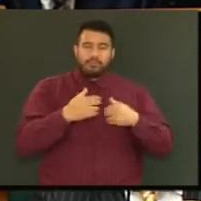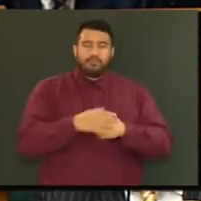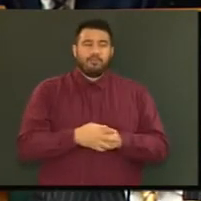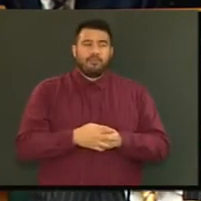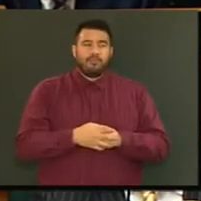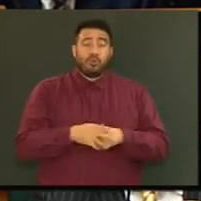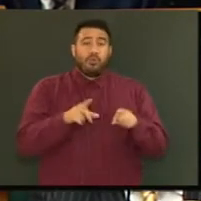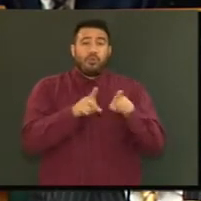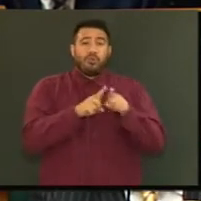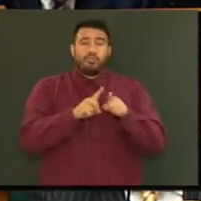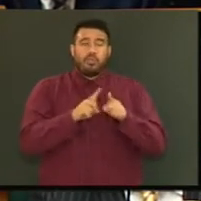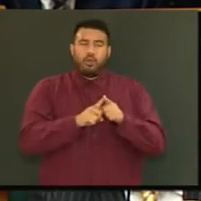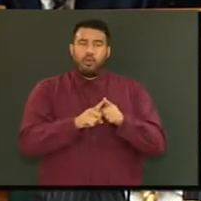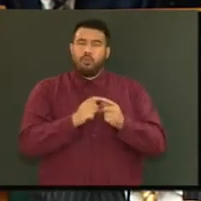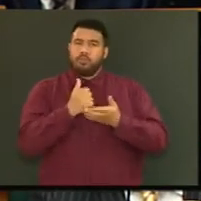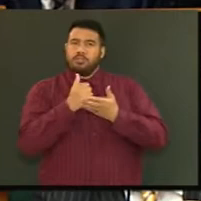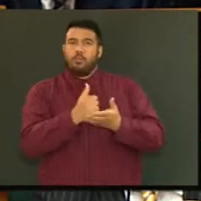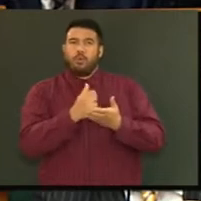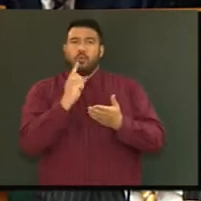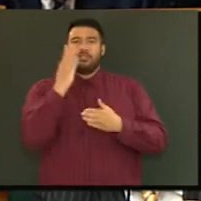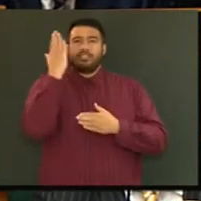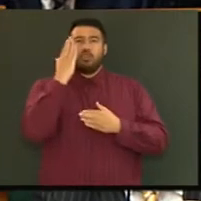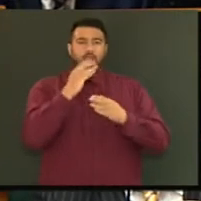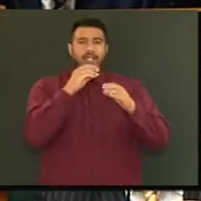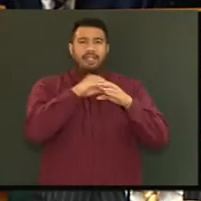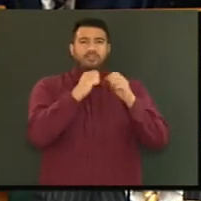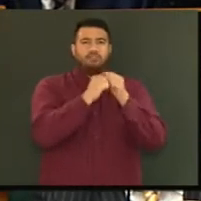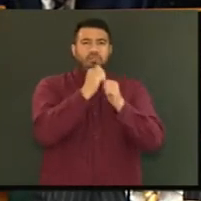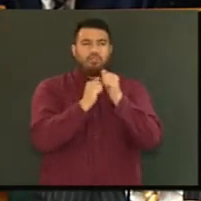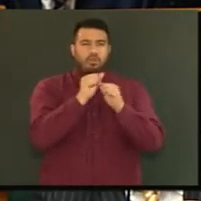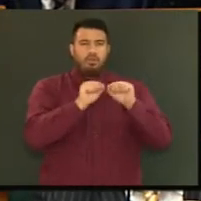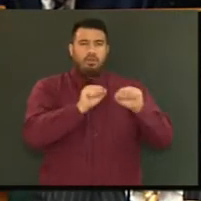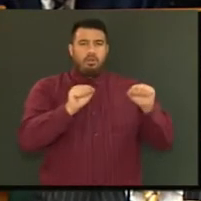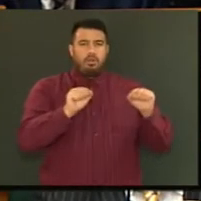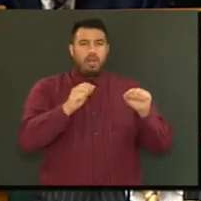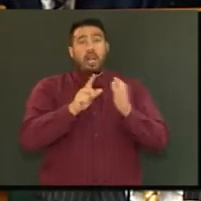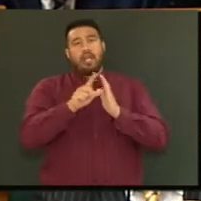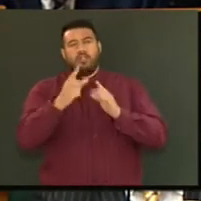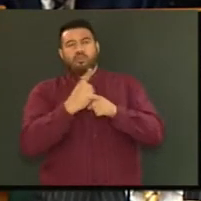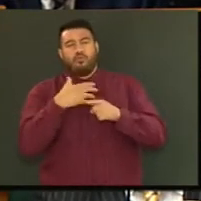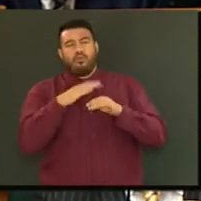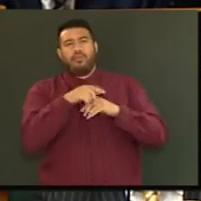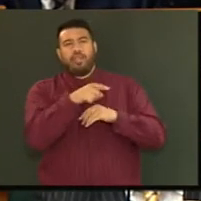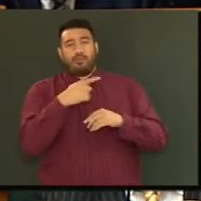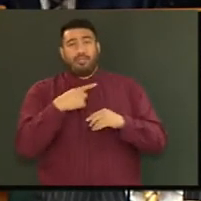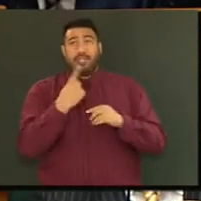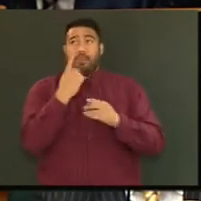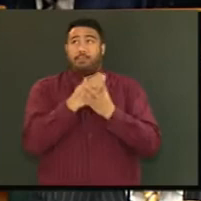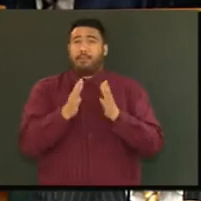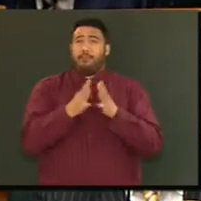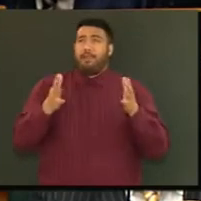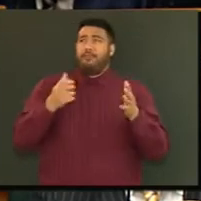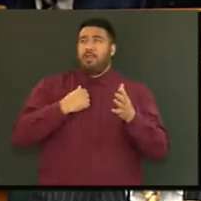We are also investing significantly in school infrastructure, and I want to come back to this later because infrastructure is a major focus of this